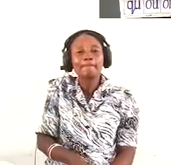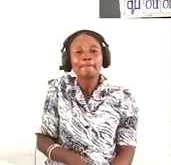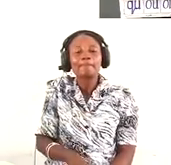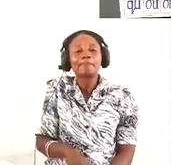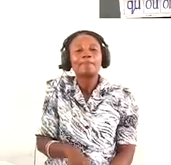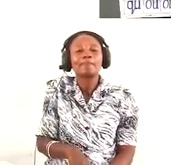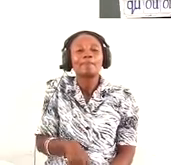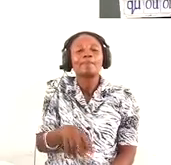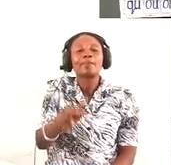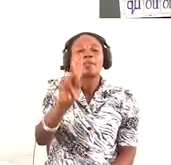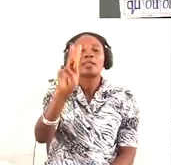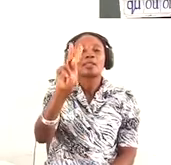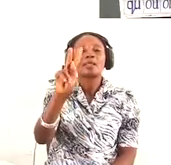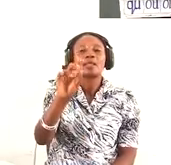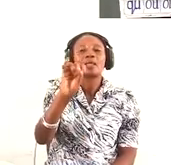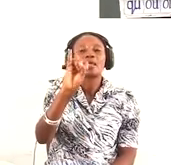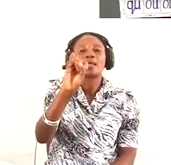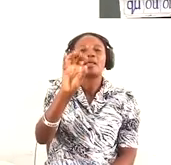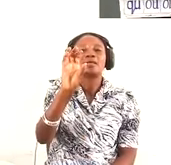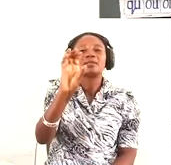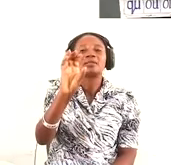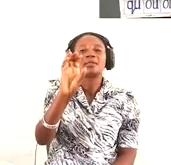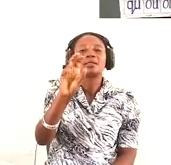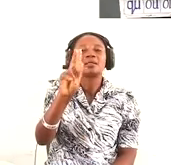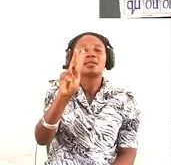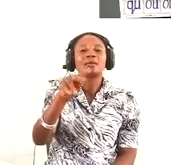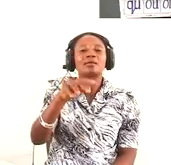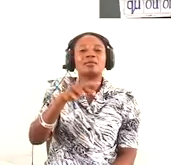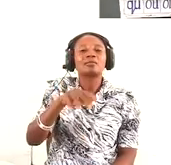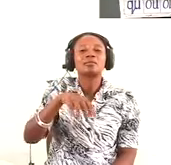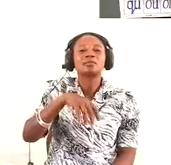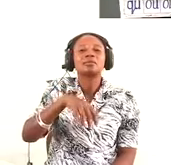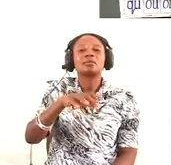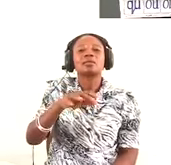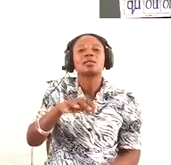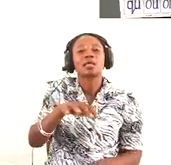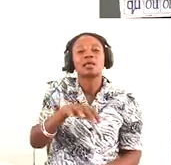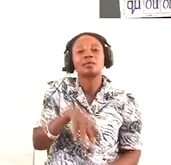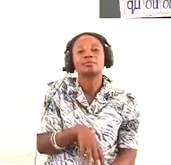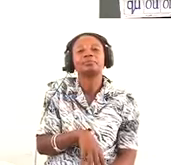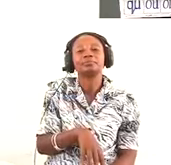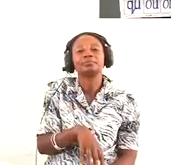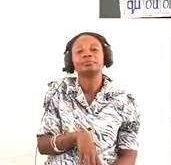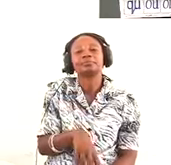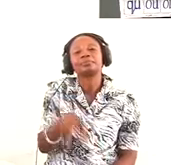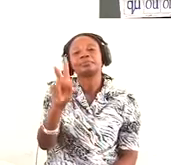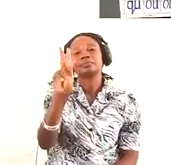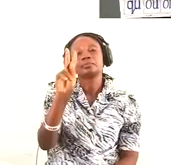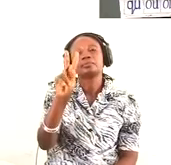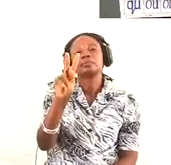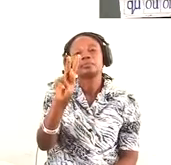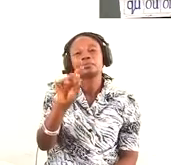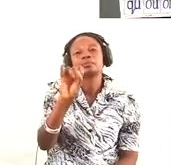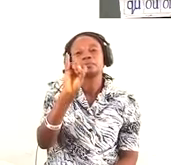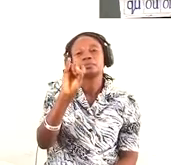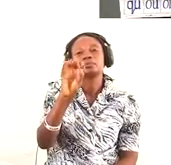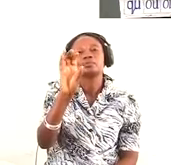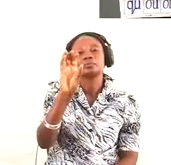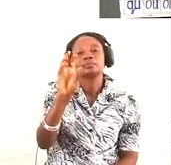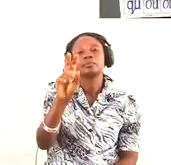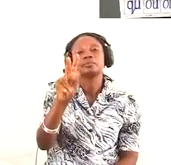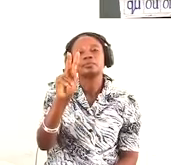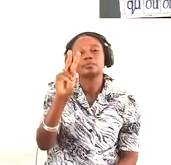And this one is what? Kick. Kick. Kick. Good.